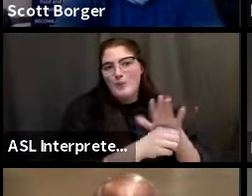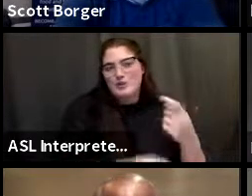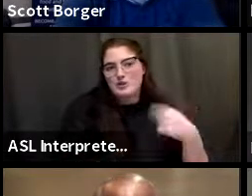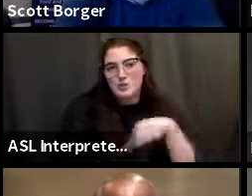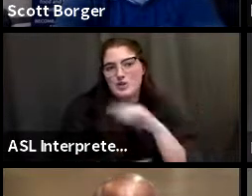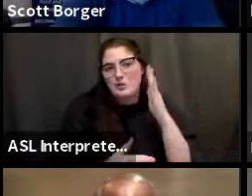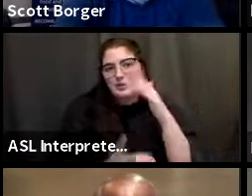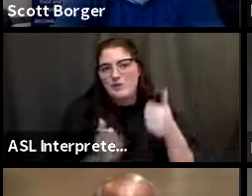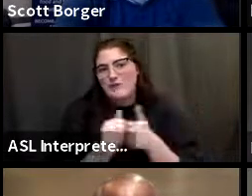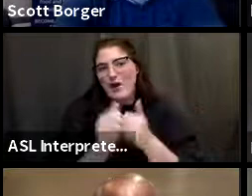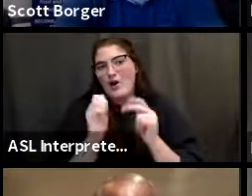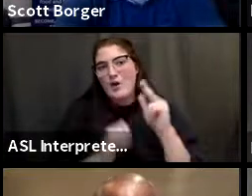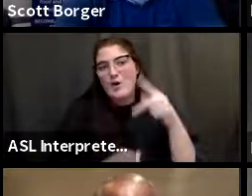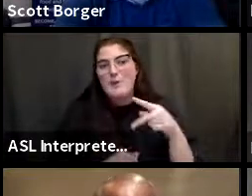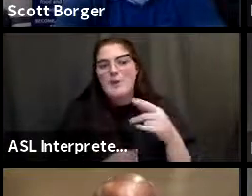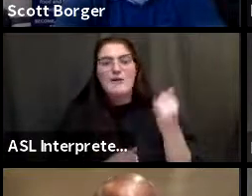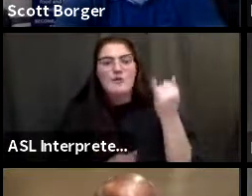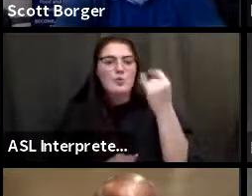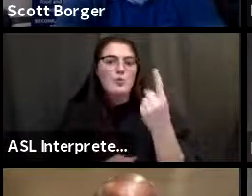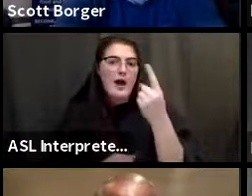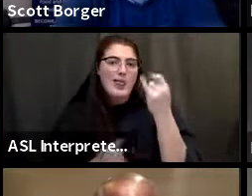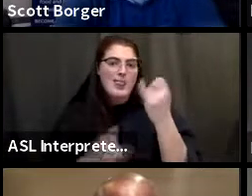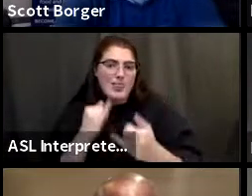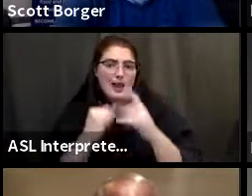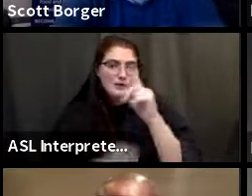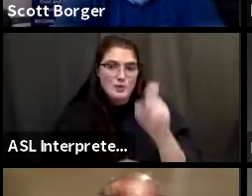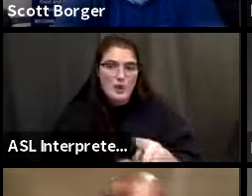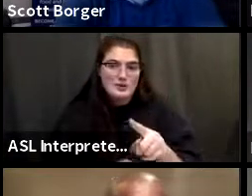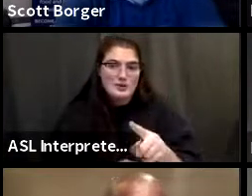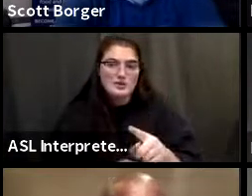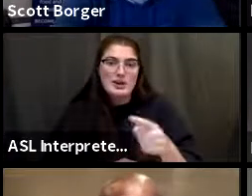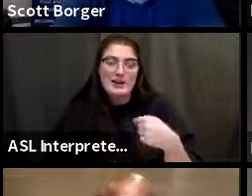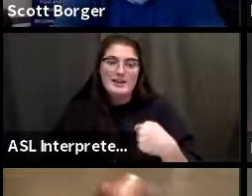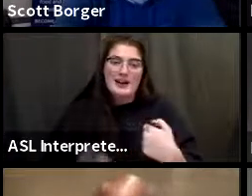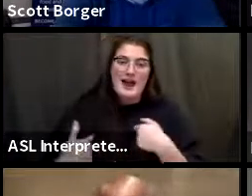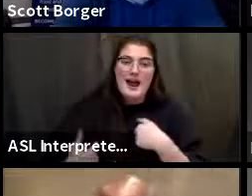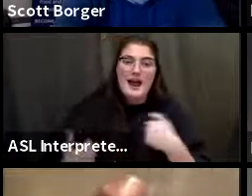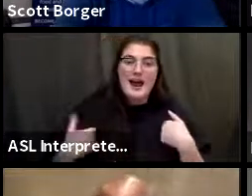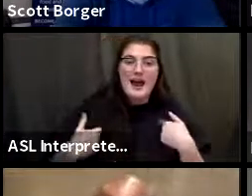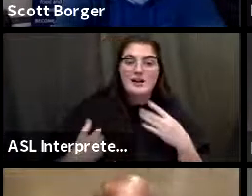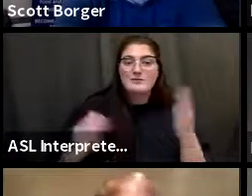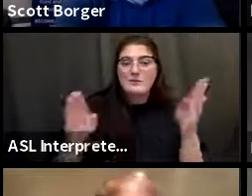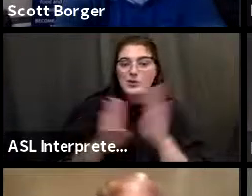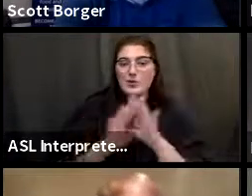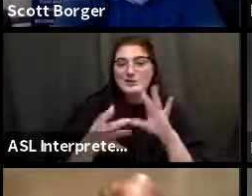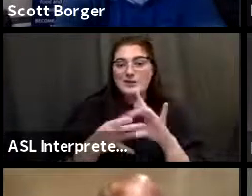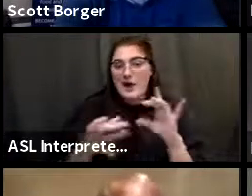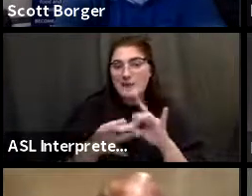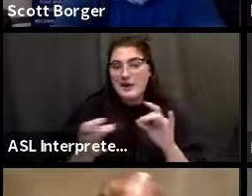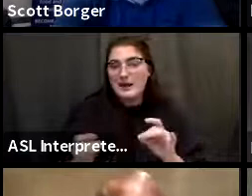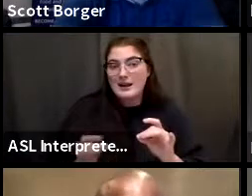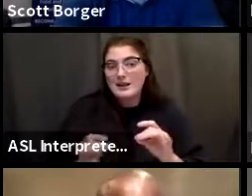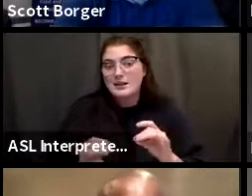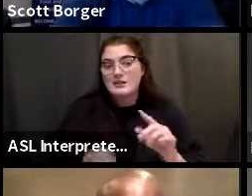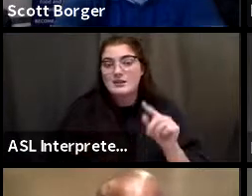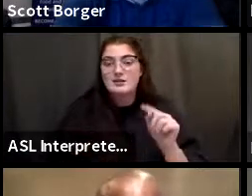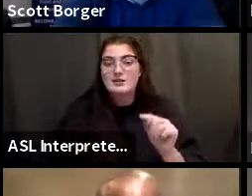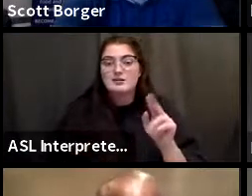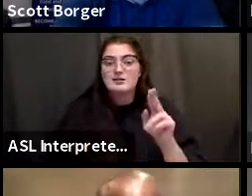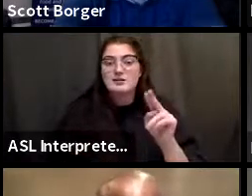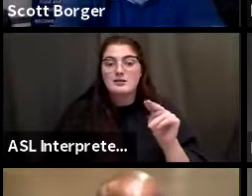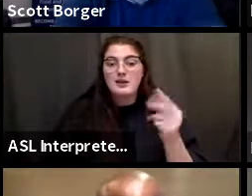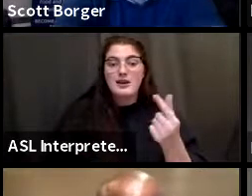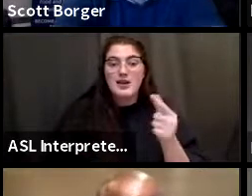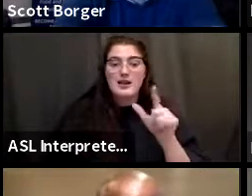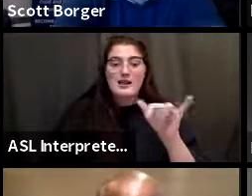I will take one last question from the Q&A, and then I have some closing comments. Tung Nguyen,